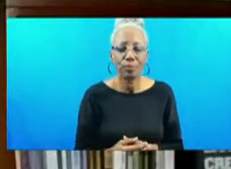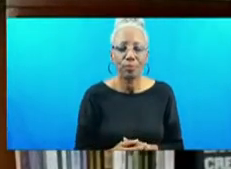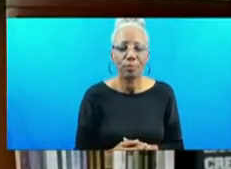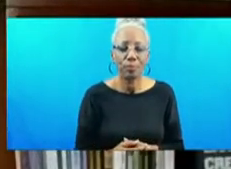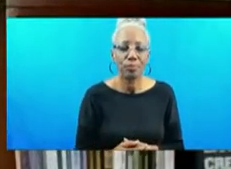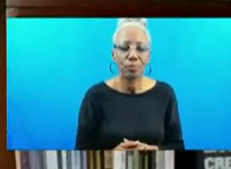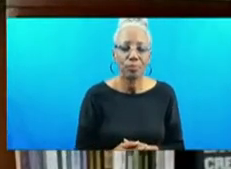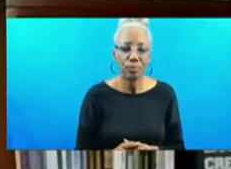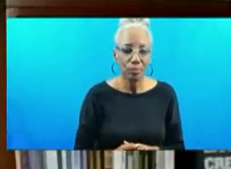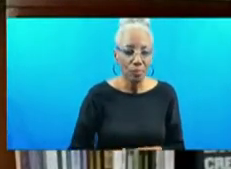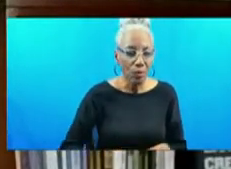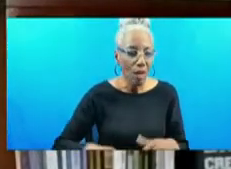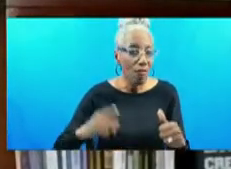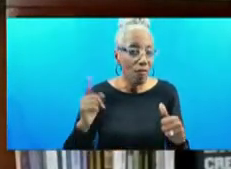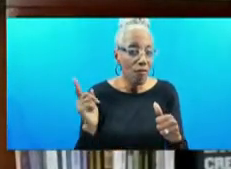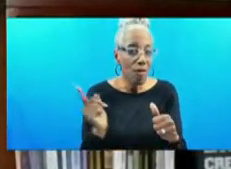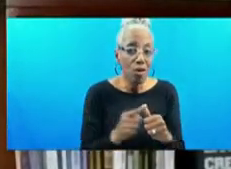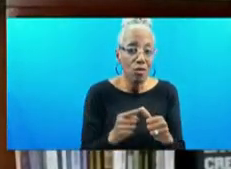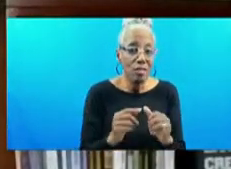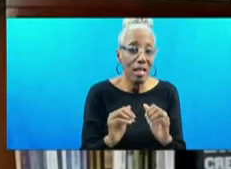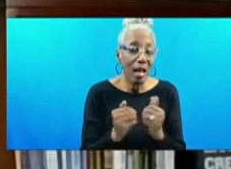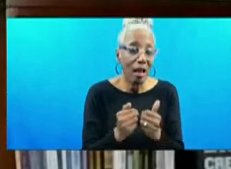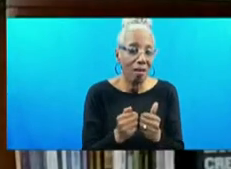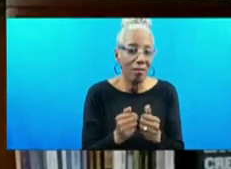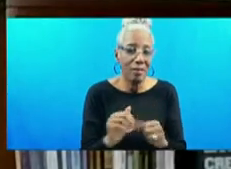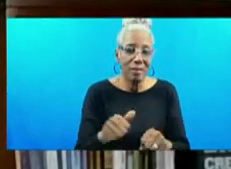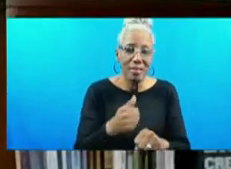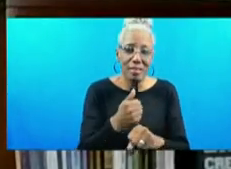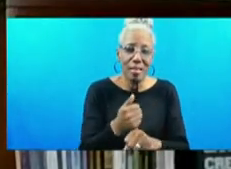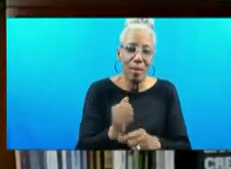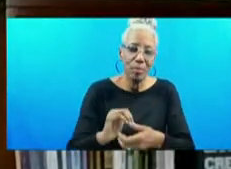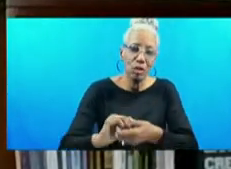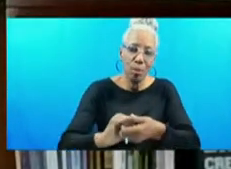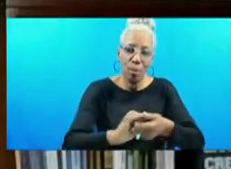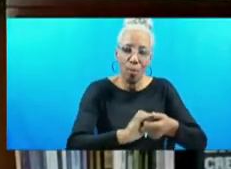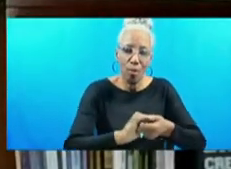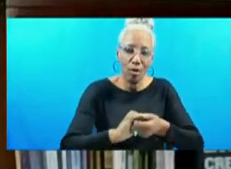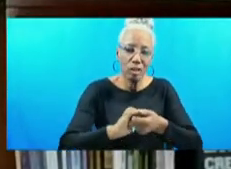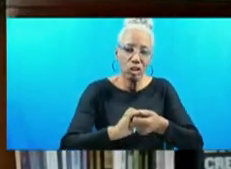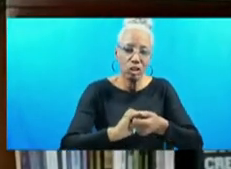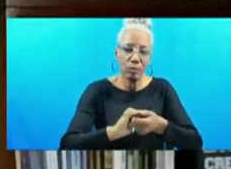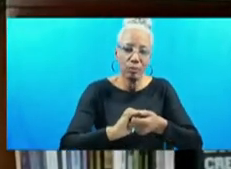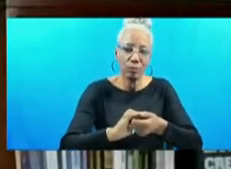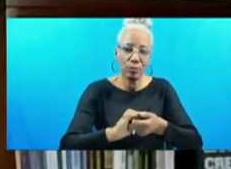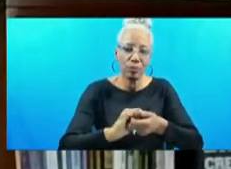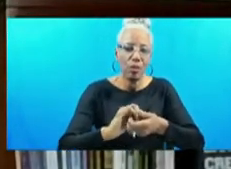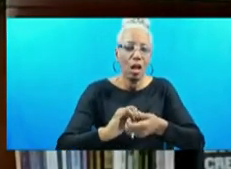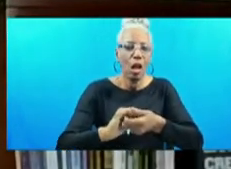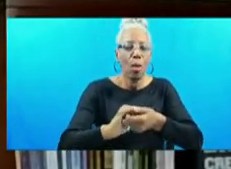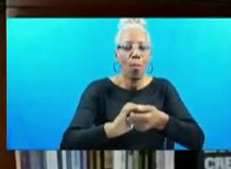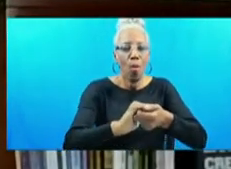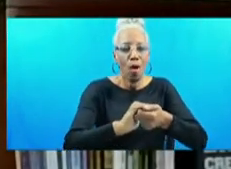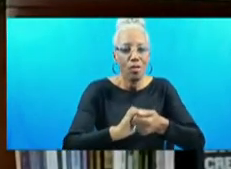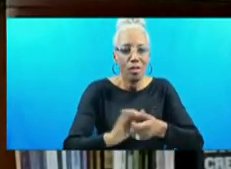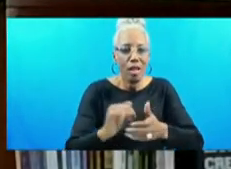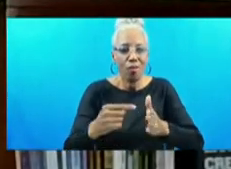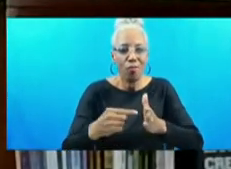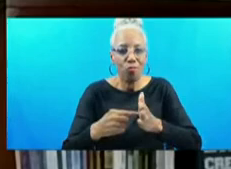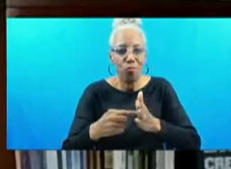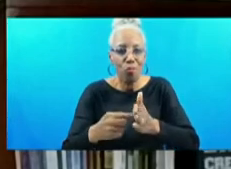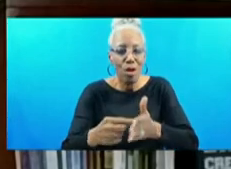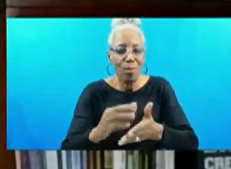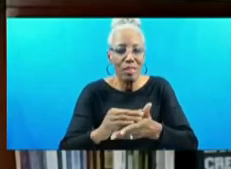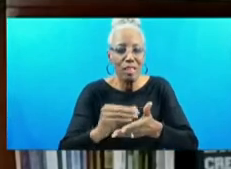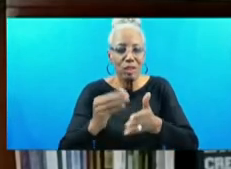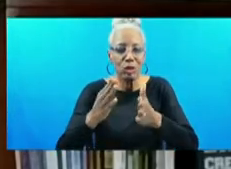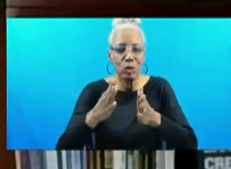through building partnerships. And not just partnerships, but partnerships that represent students seeing those who are